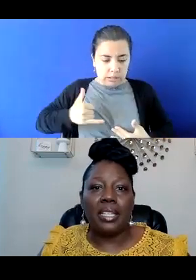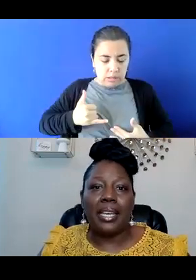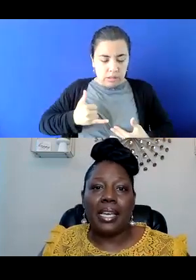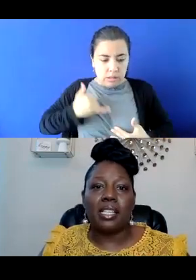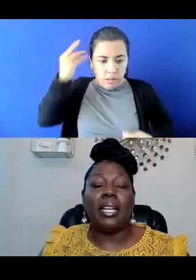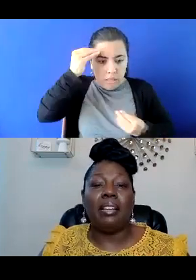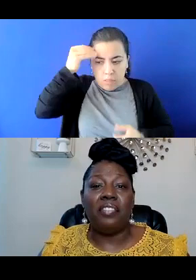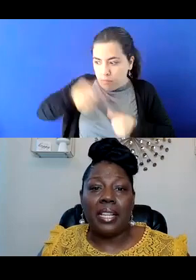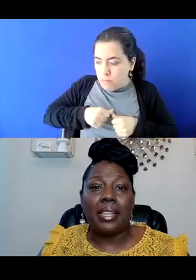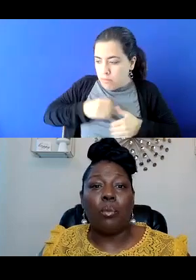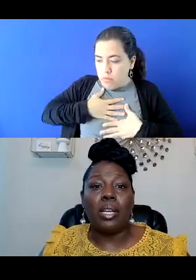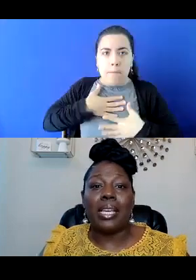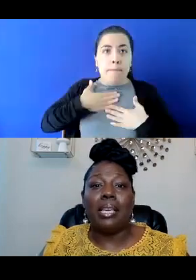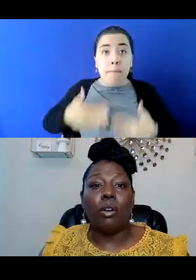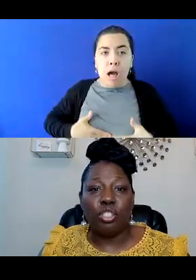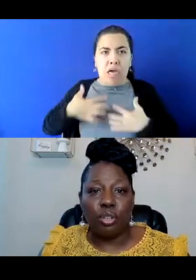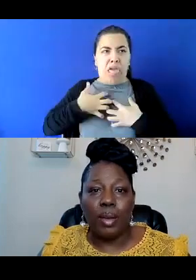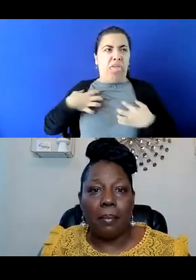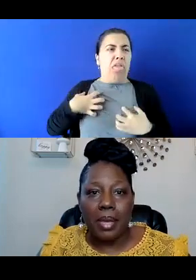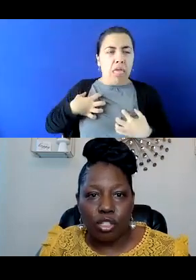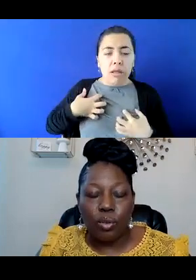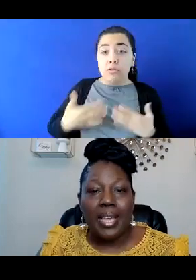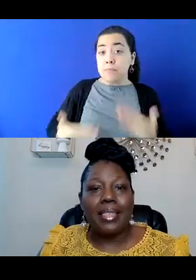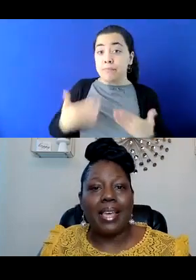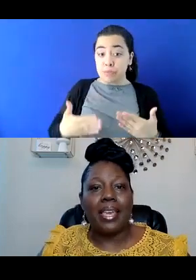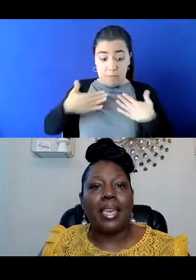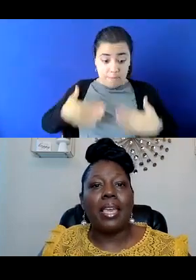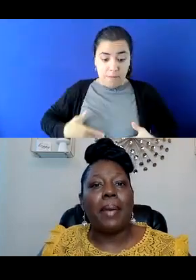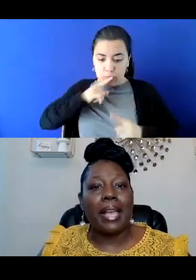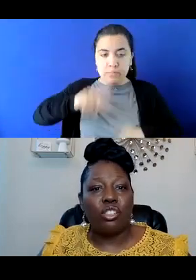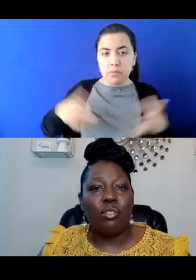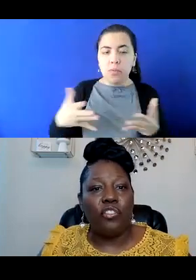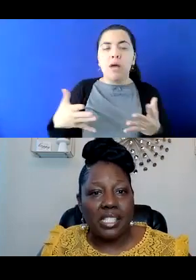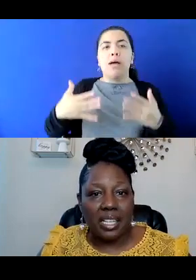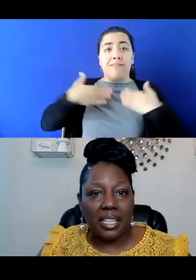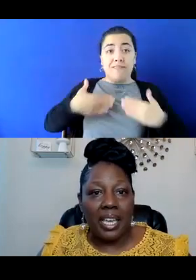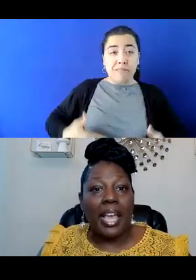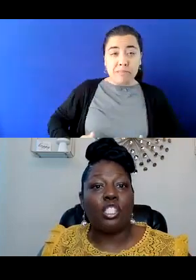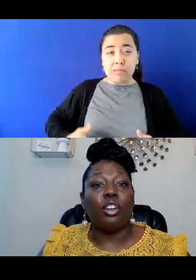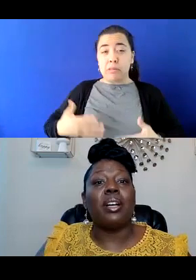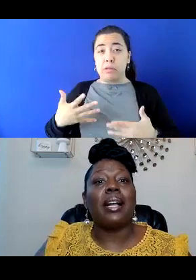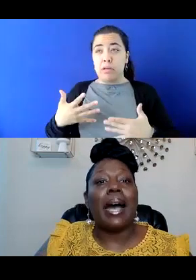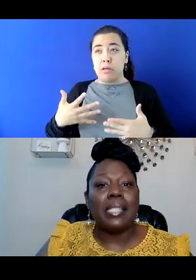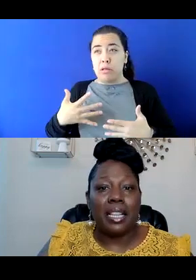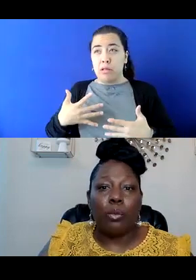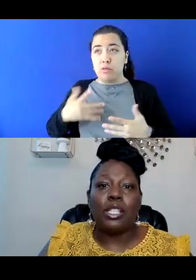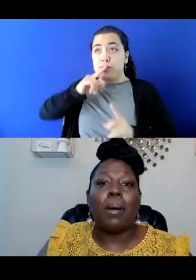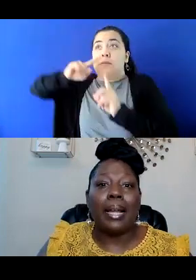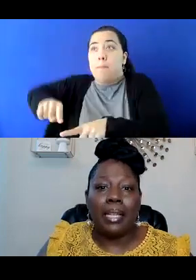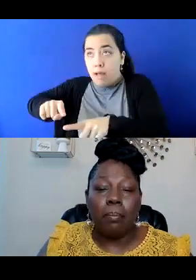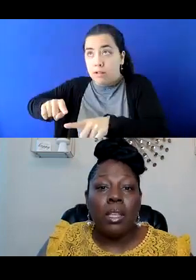you're feeling is an event that was emotional and mental that then impacts you physically. And so you're